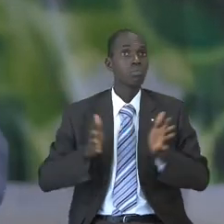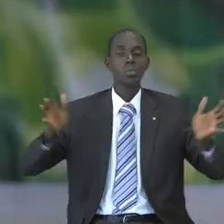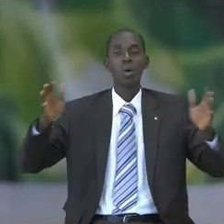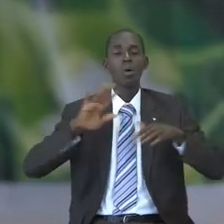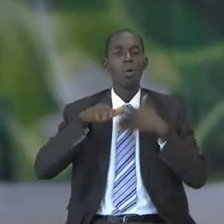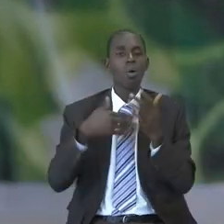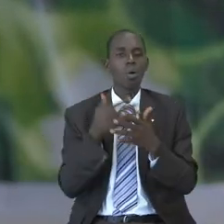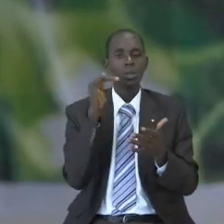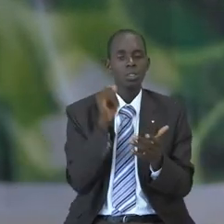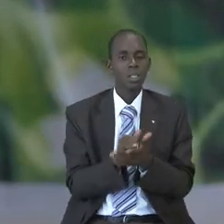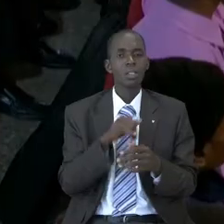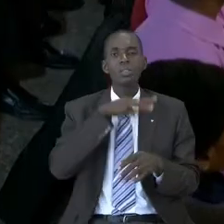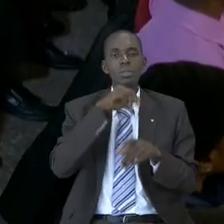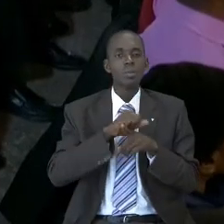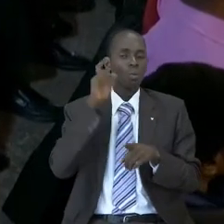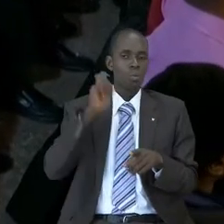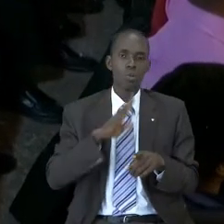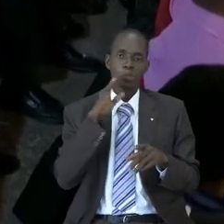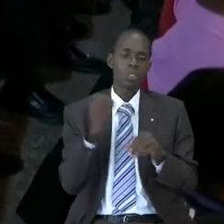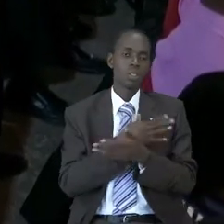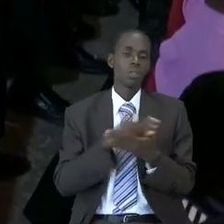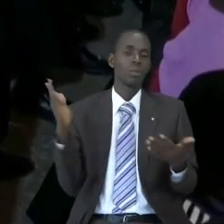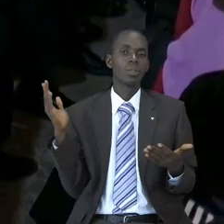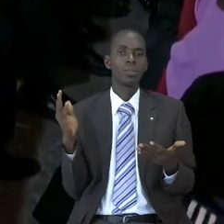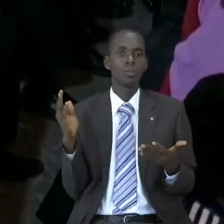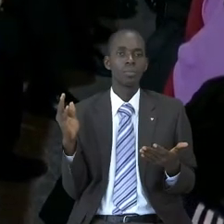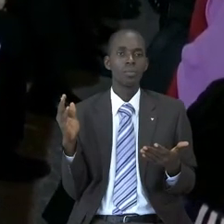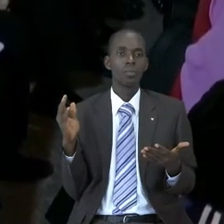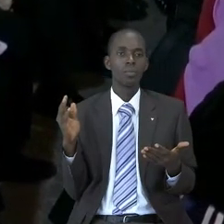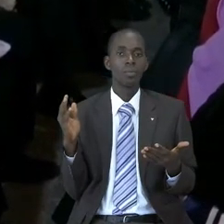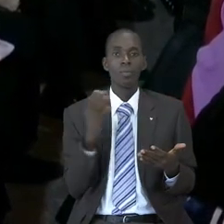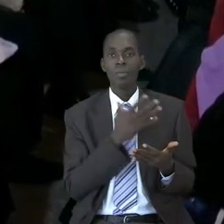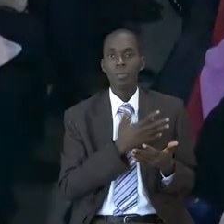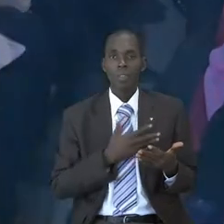corruption will be taken away. And whether we're